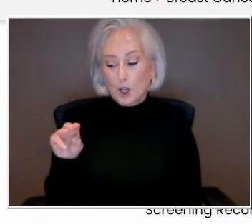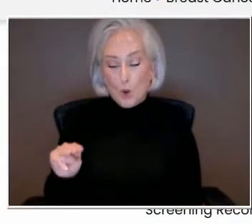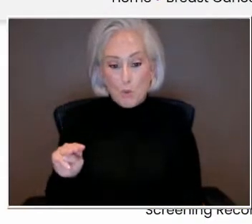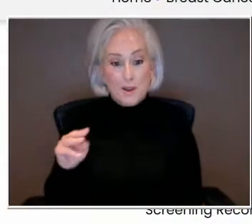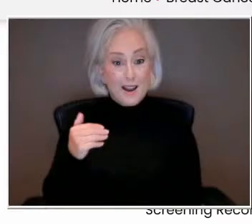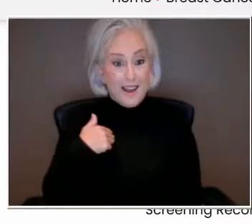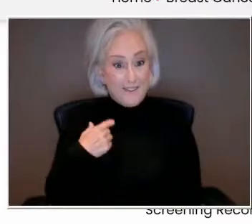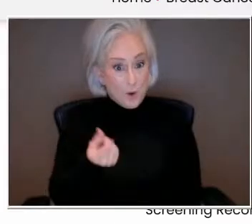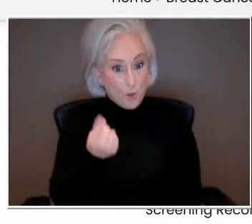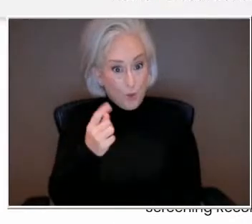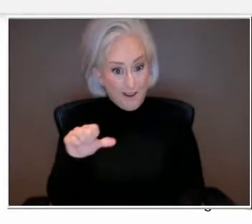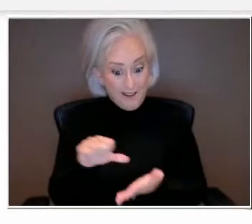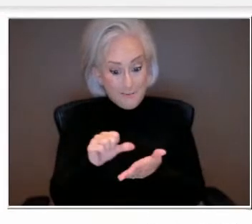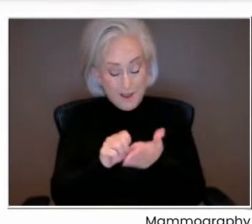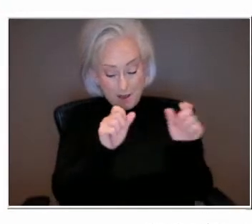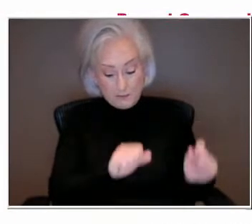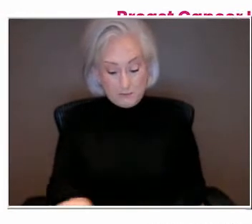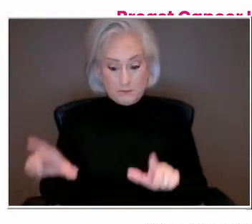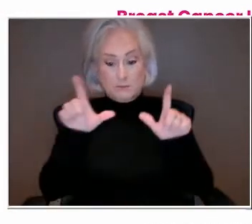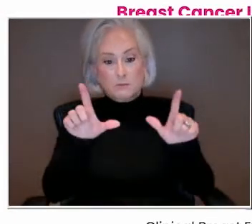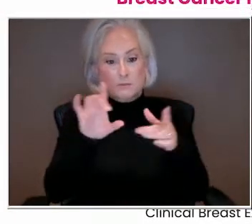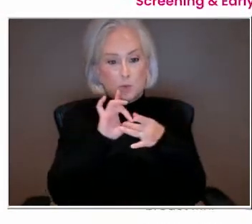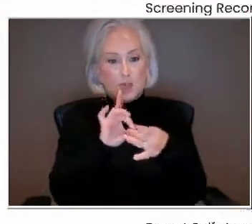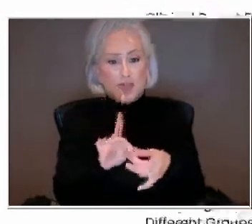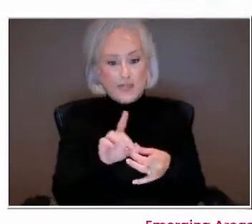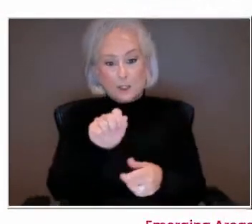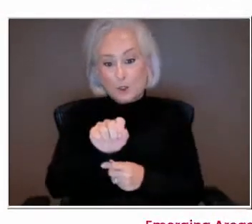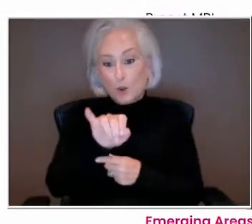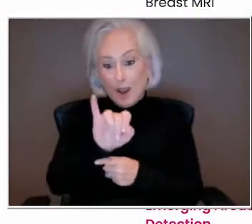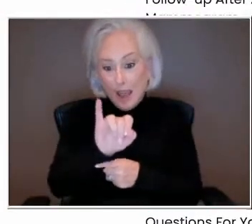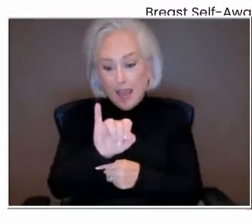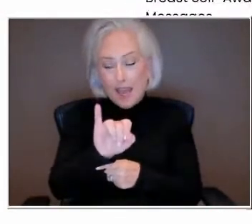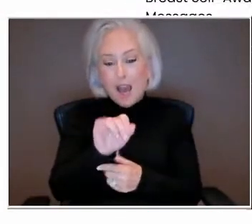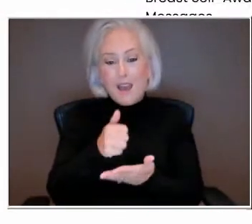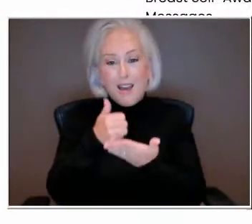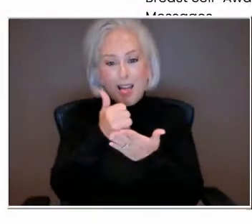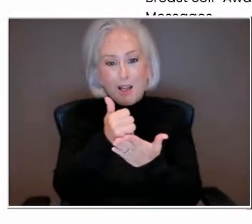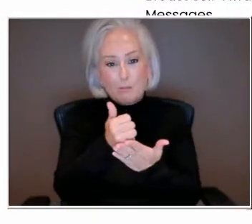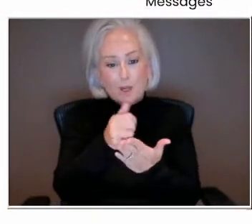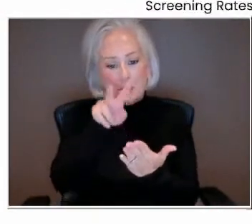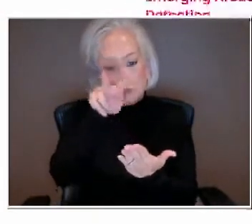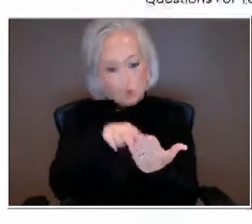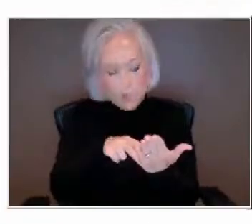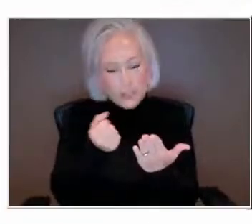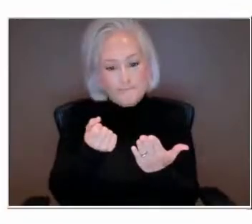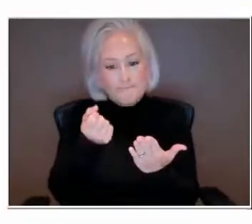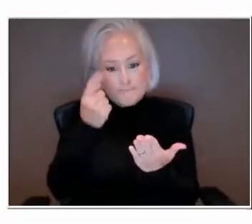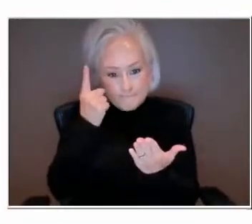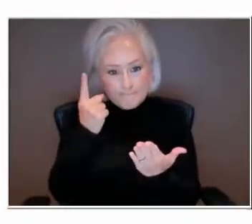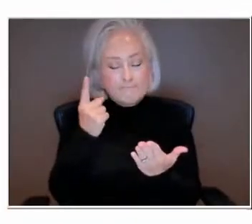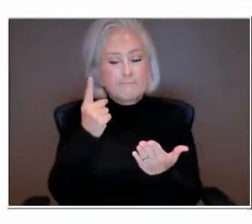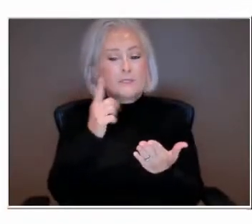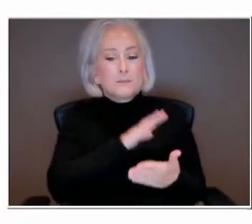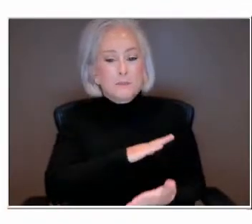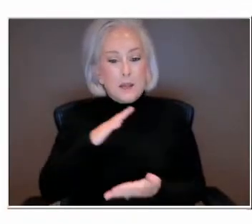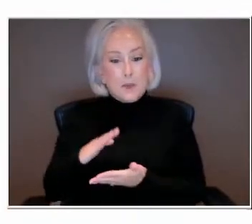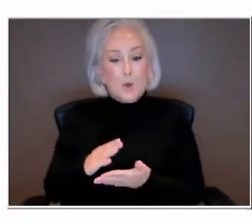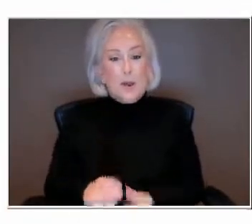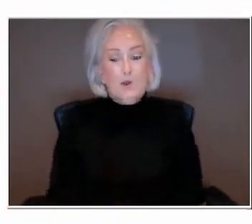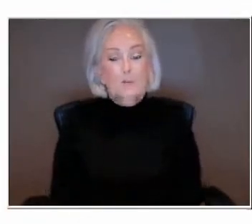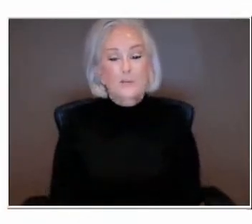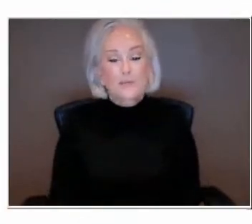use of AI in reading mammograms to help patients better understand its use. Here at the Cancer Center, we